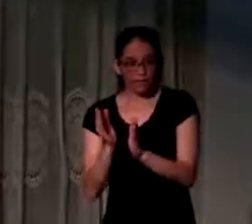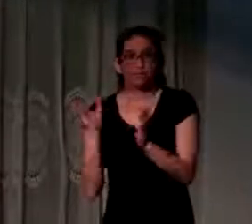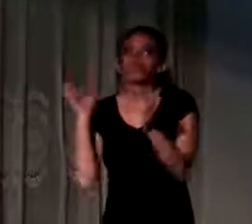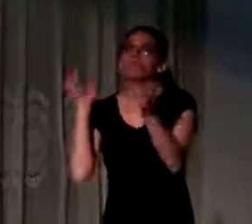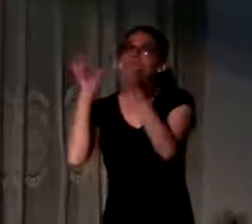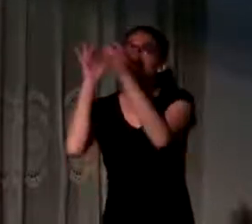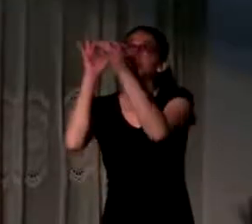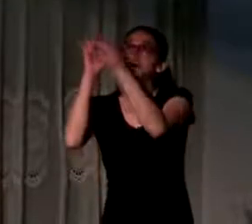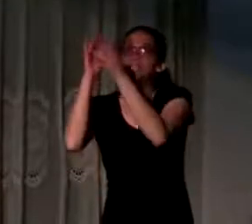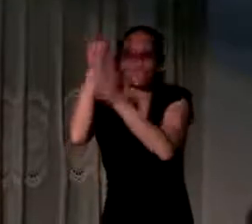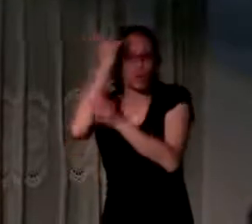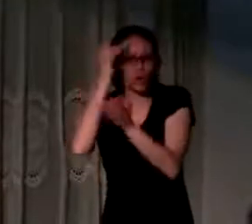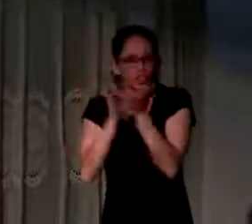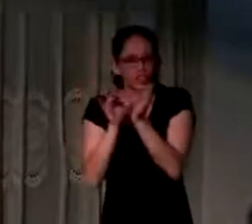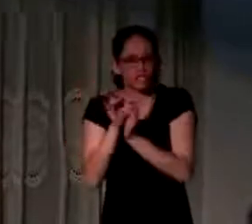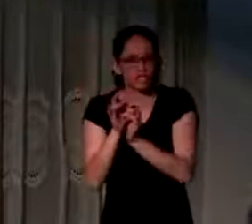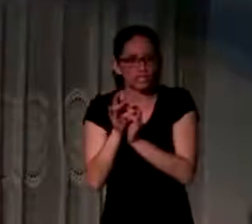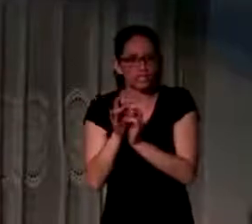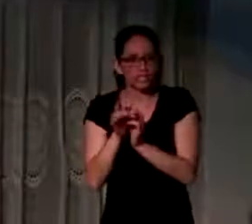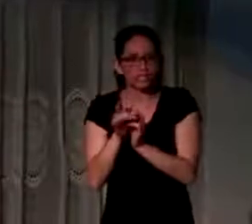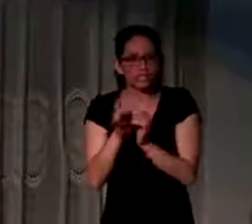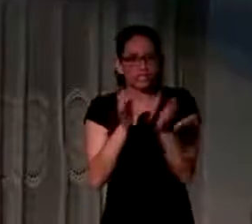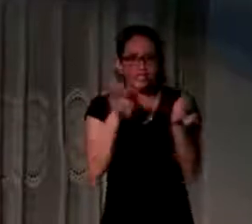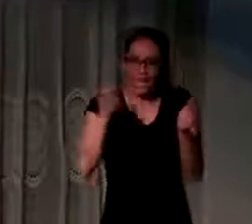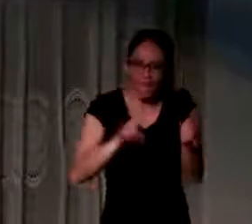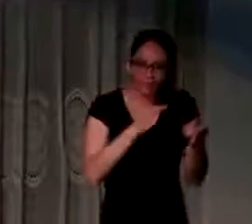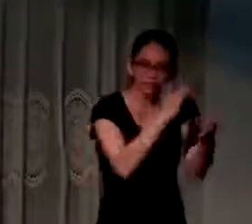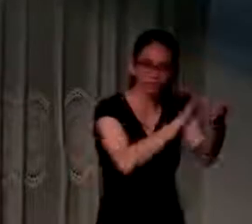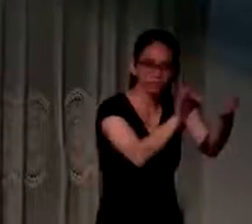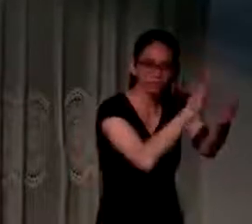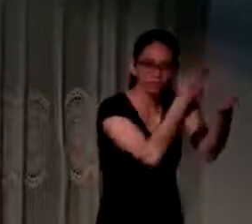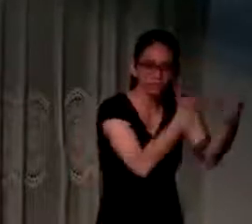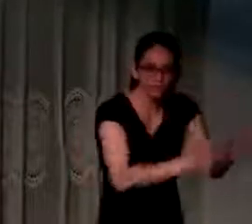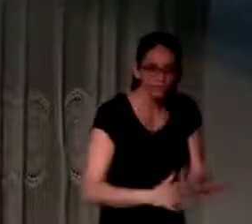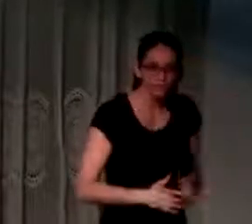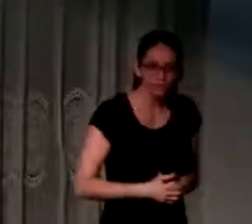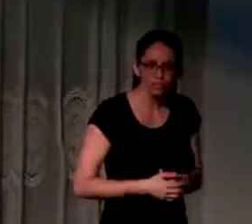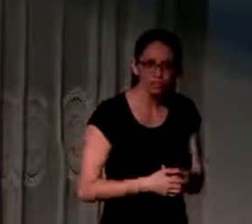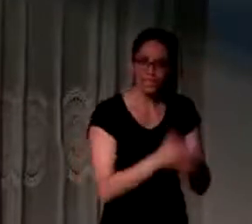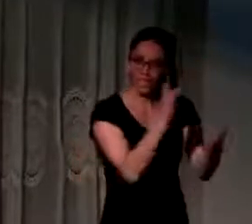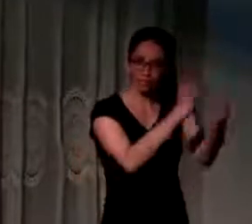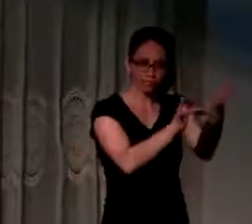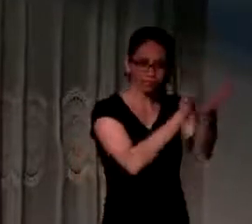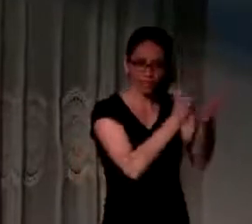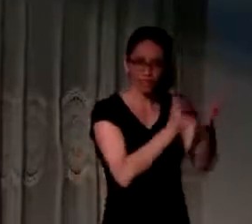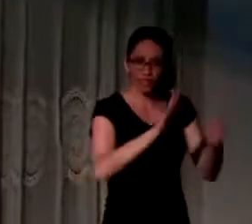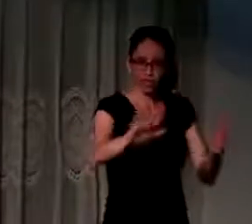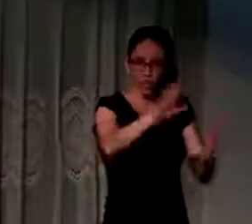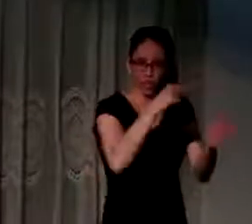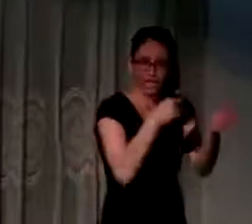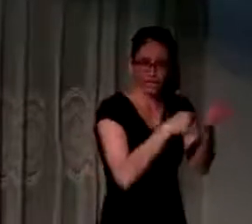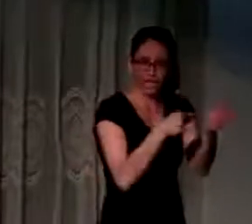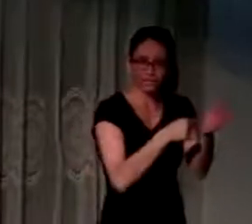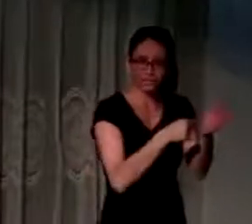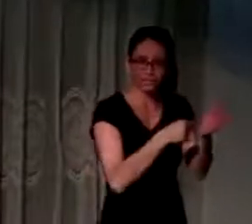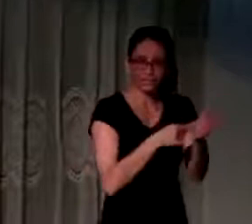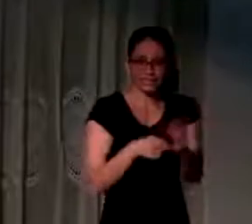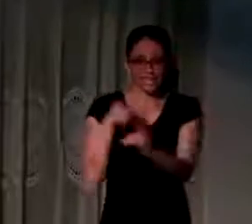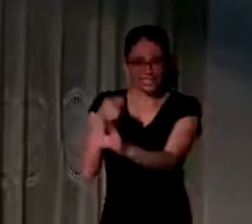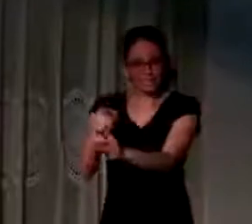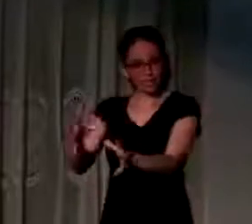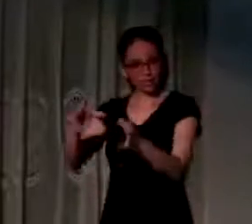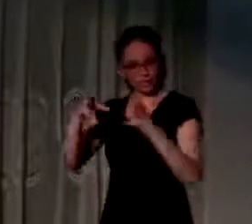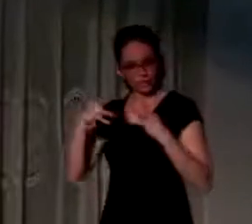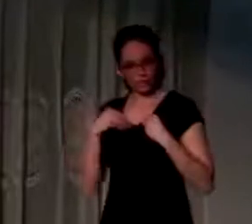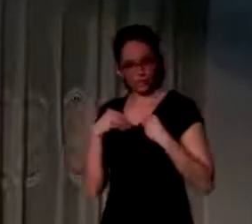wrong off. To pay it off. To be the punished one that